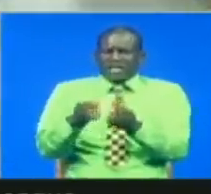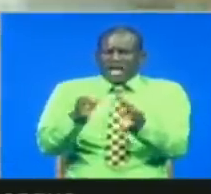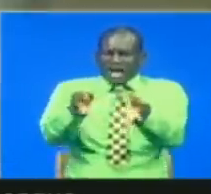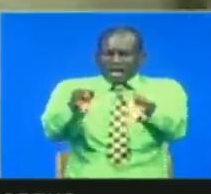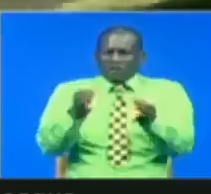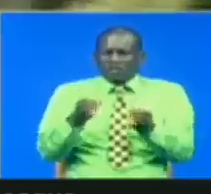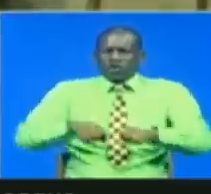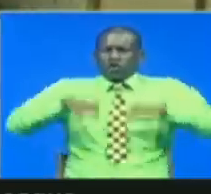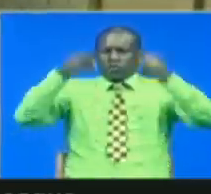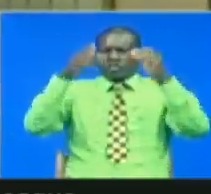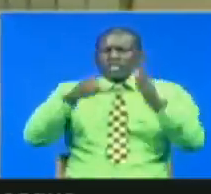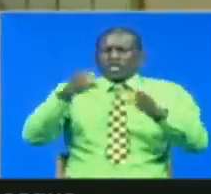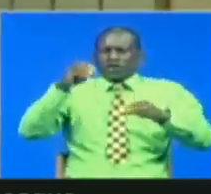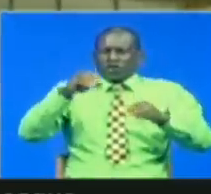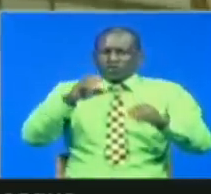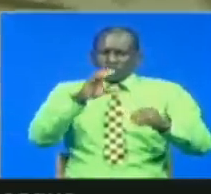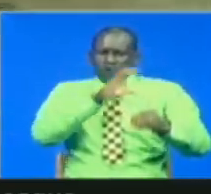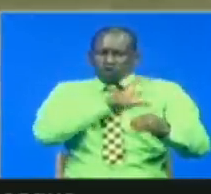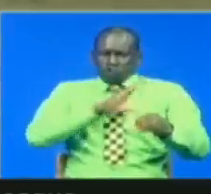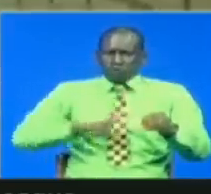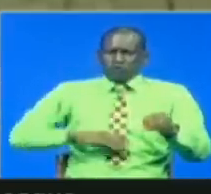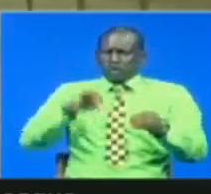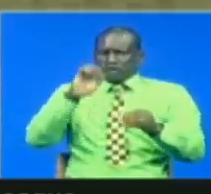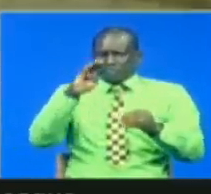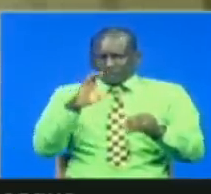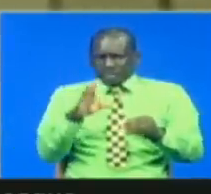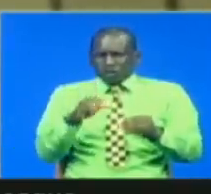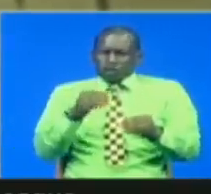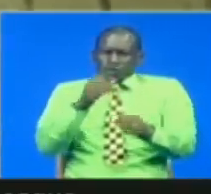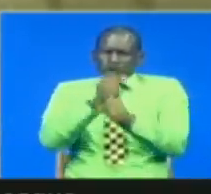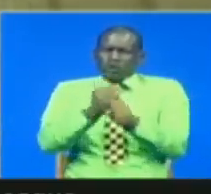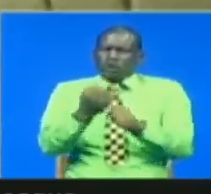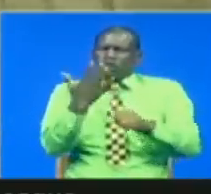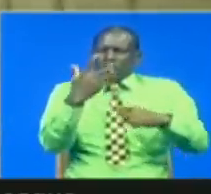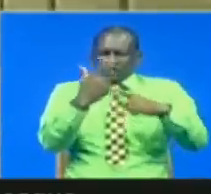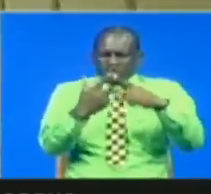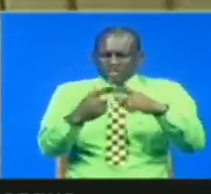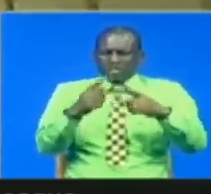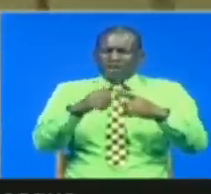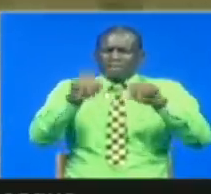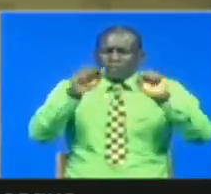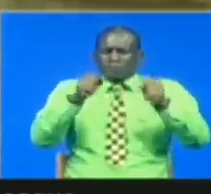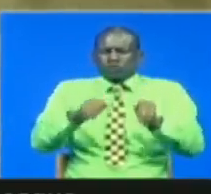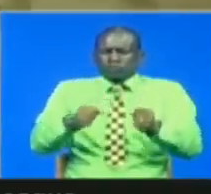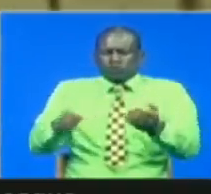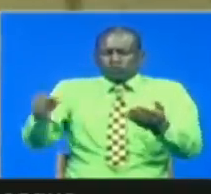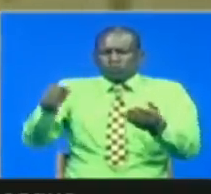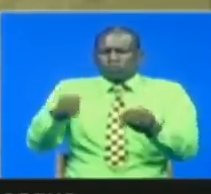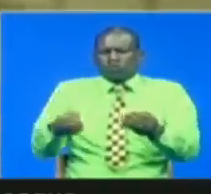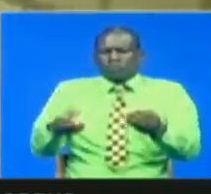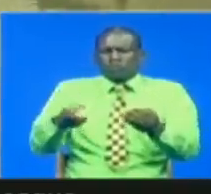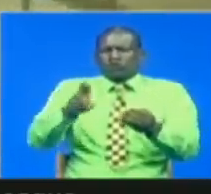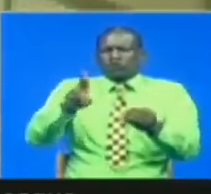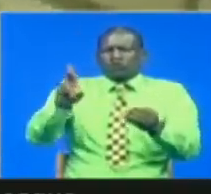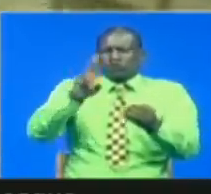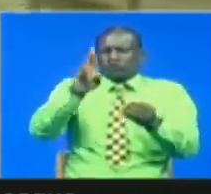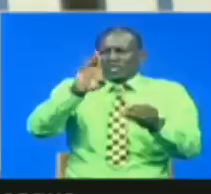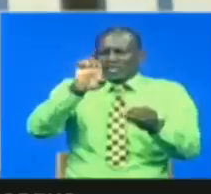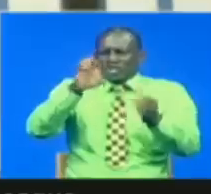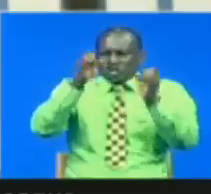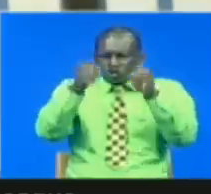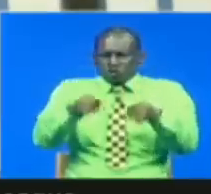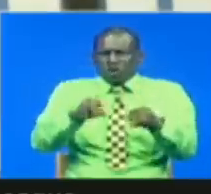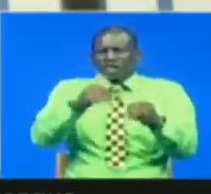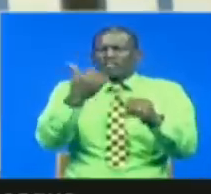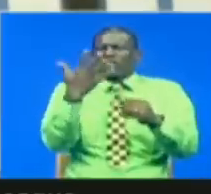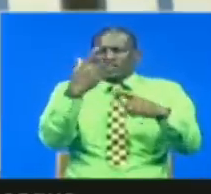Electoral Body, shall hold office for a term of 5 years, but shall be eligible for renewal for another term of 5 years.